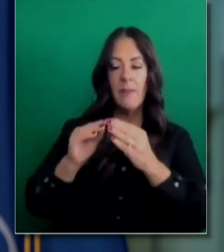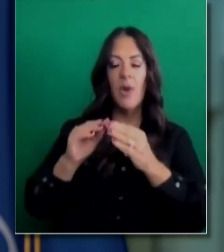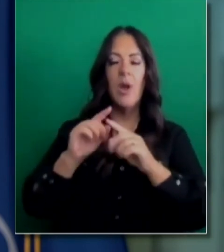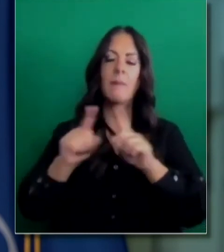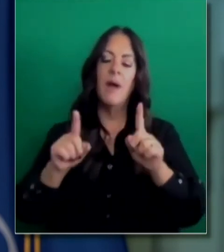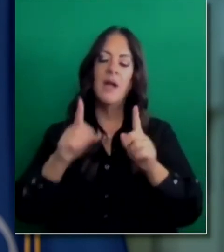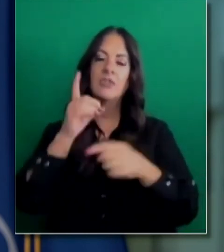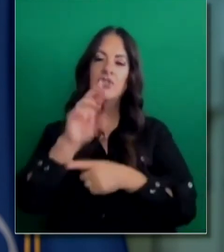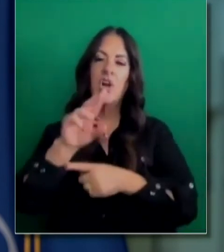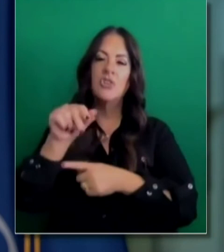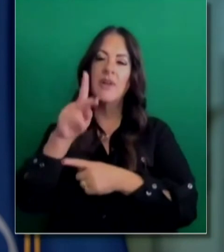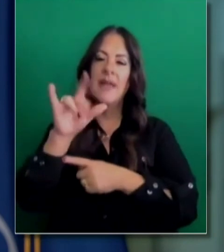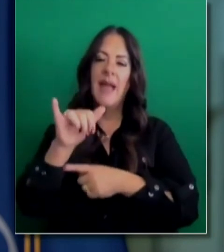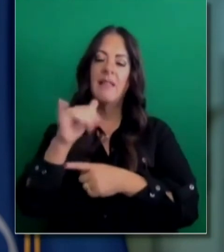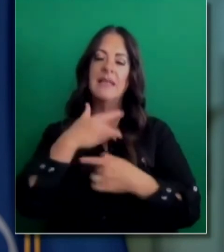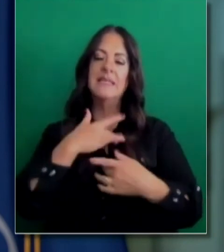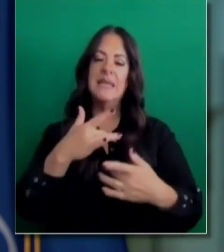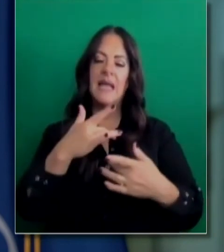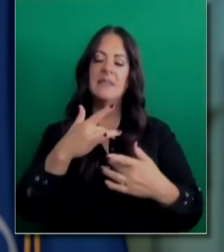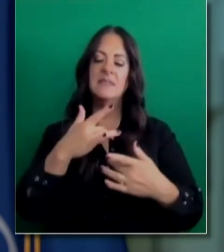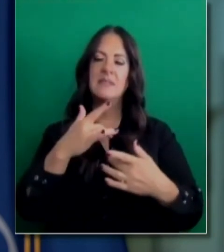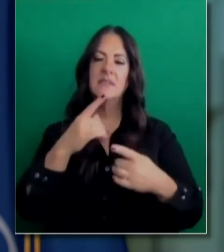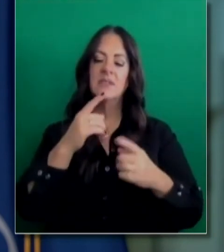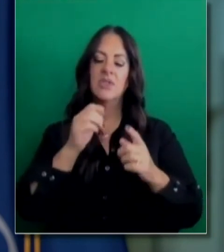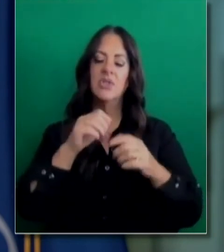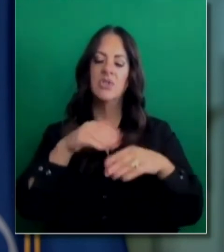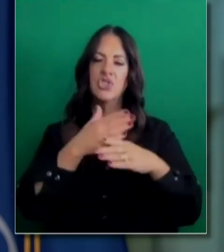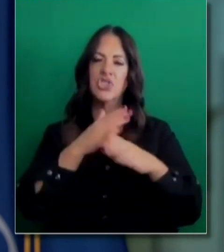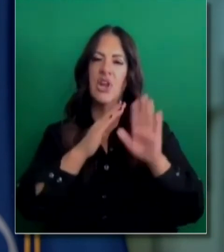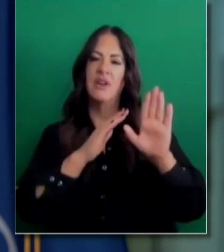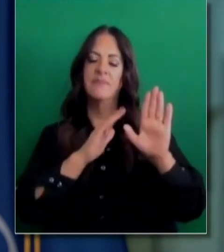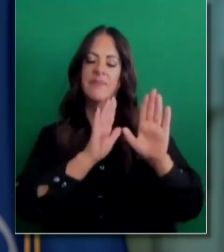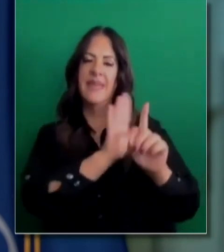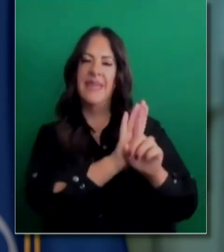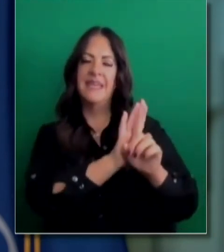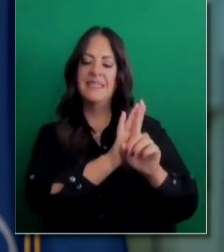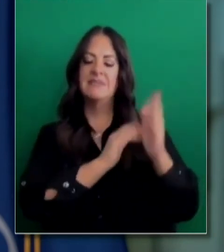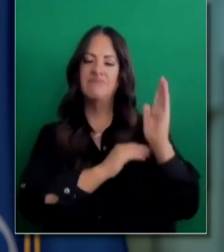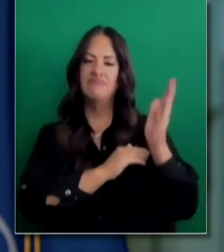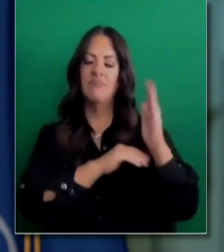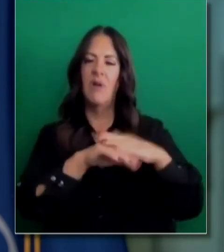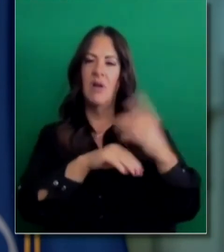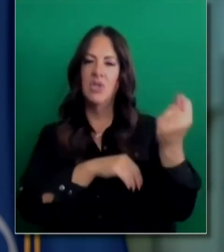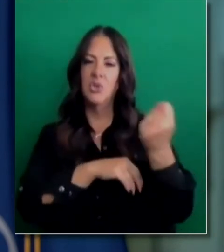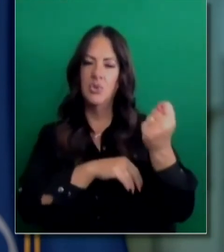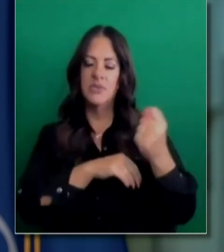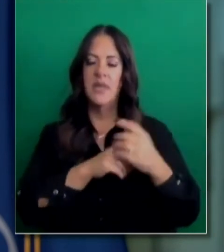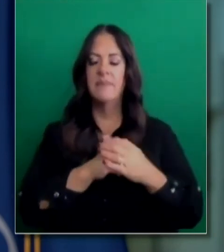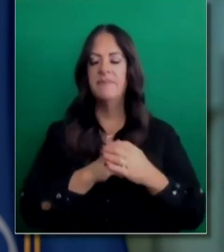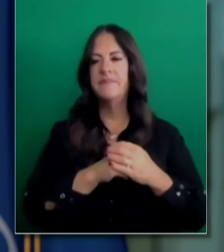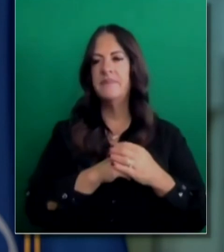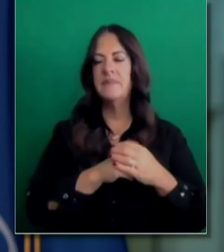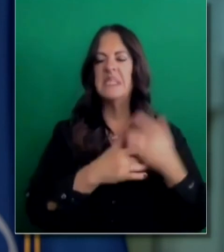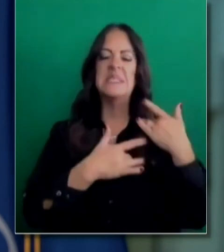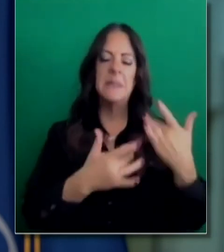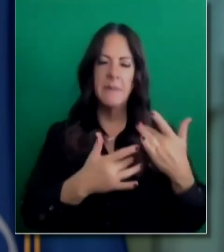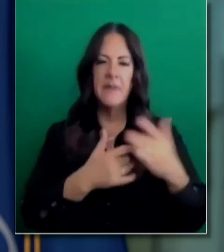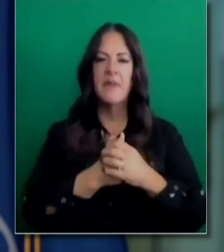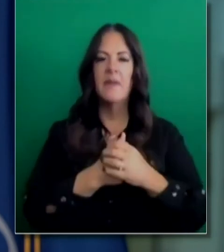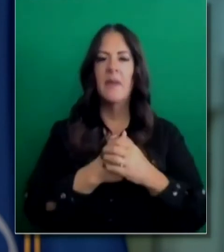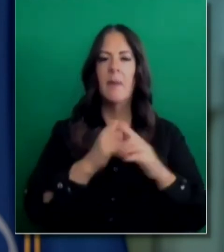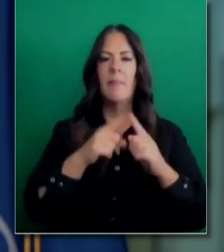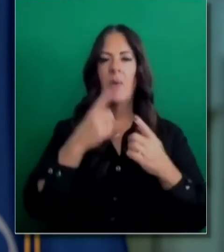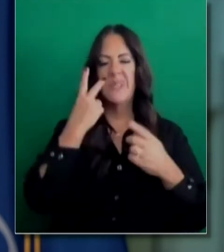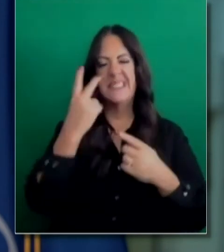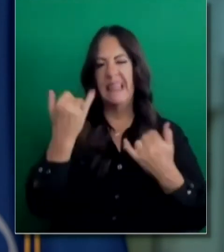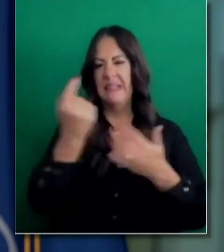know a little bit more as dust settles over the weekend data and the reporting lags we often receive. As I said, this week will be profoundly